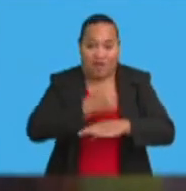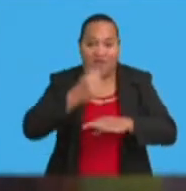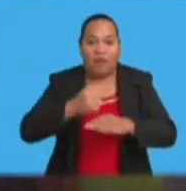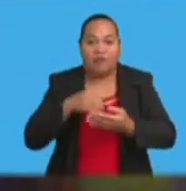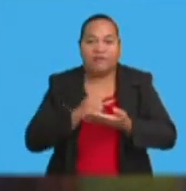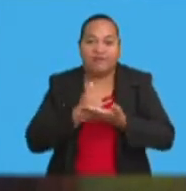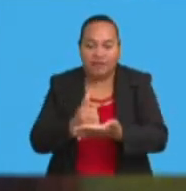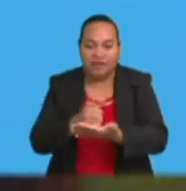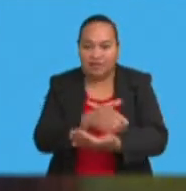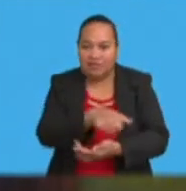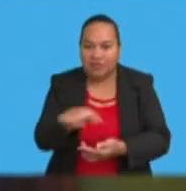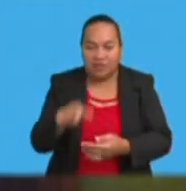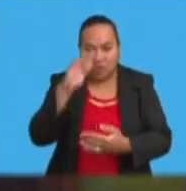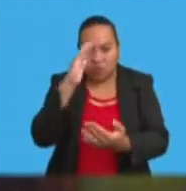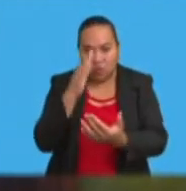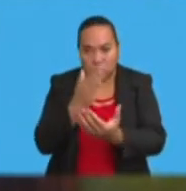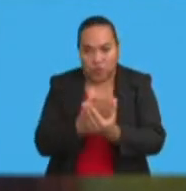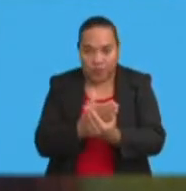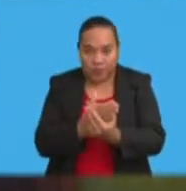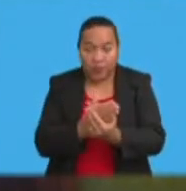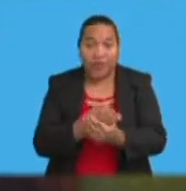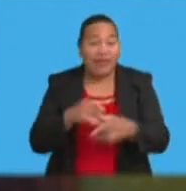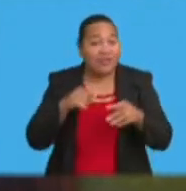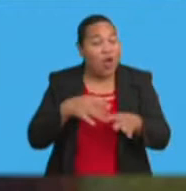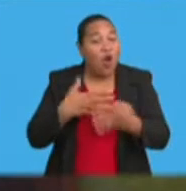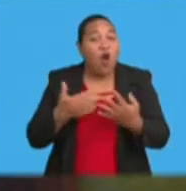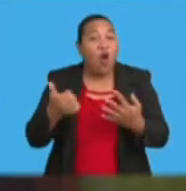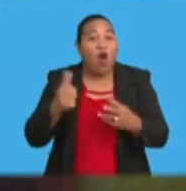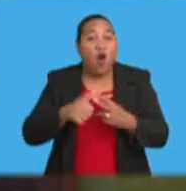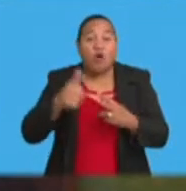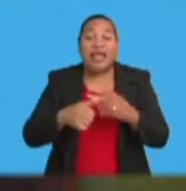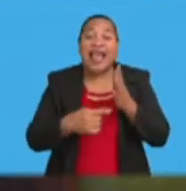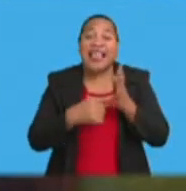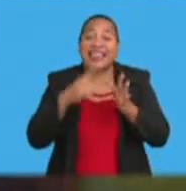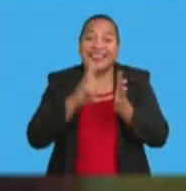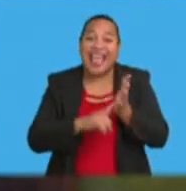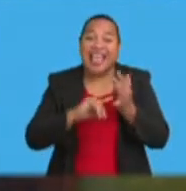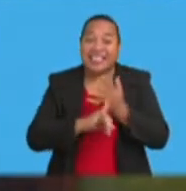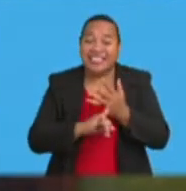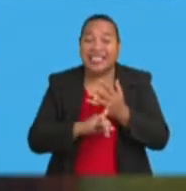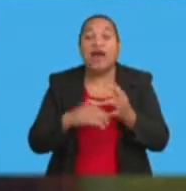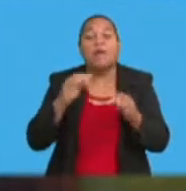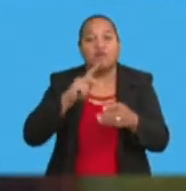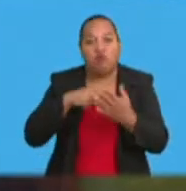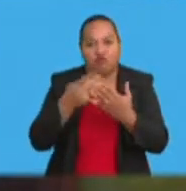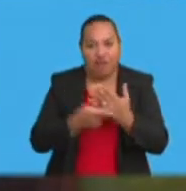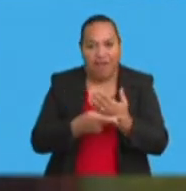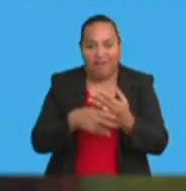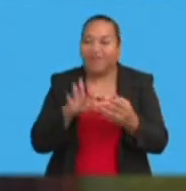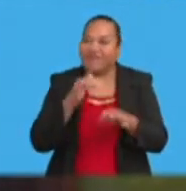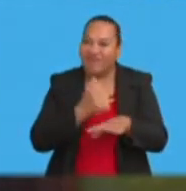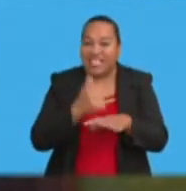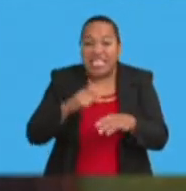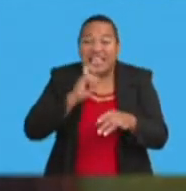that. And we also have said, we have put in place the TELS program. The TELS program is basically saying that if your